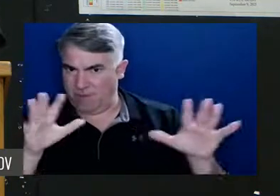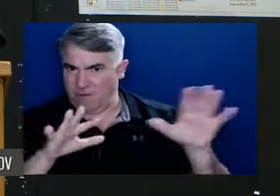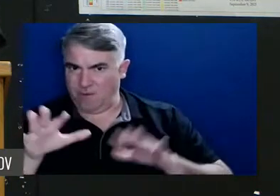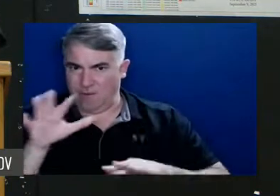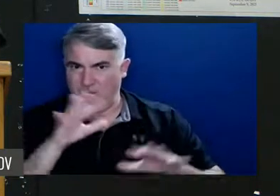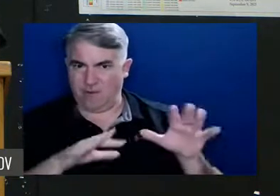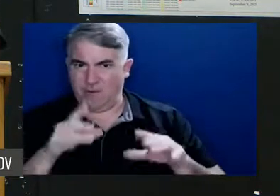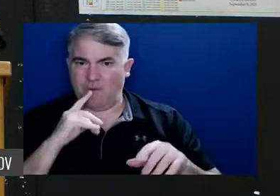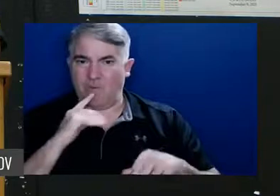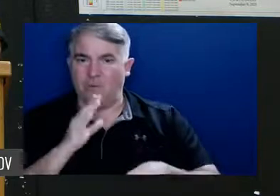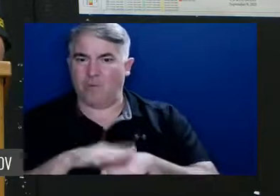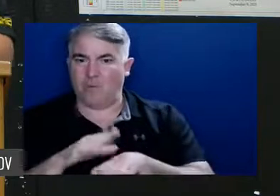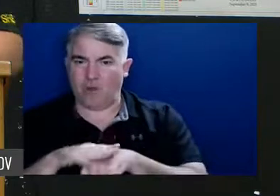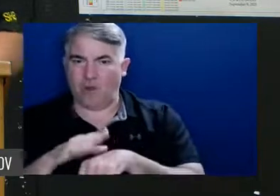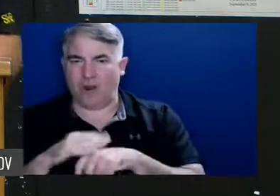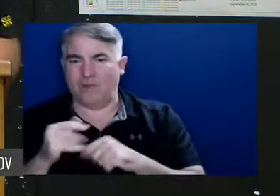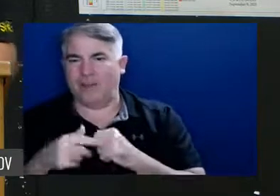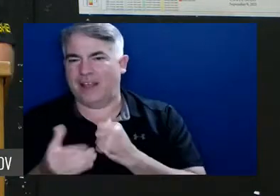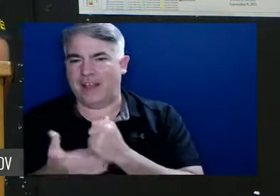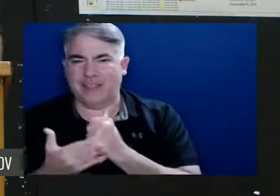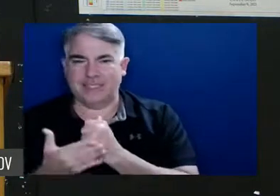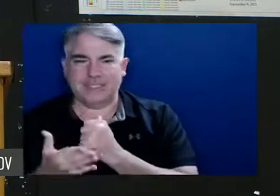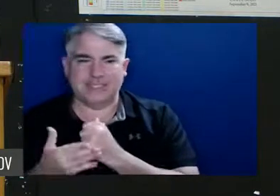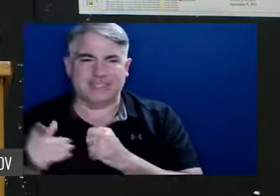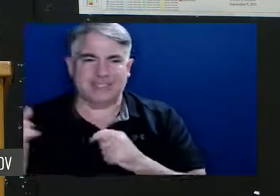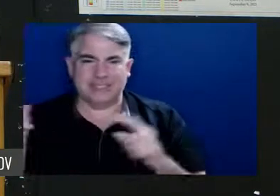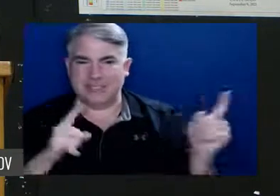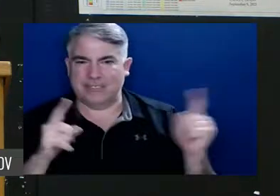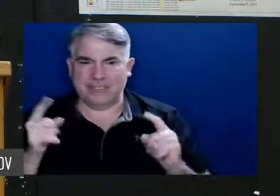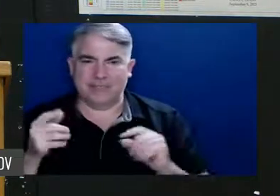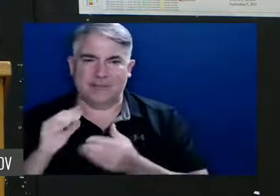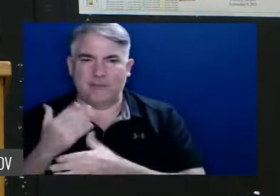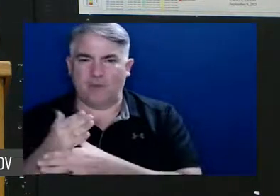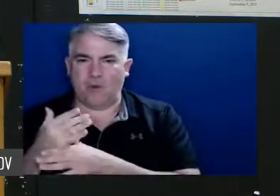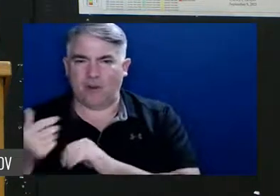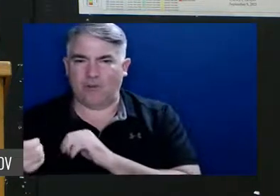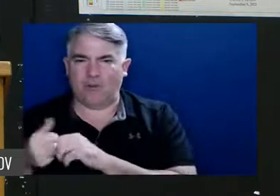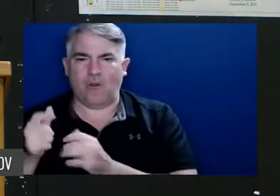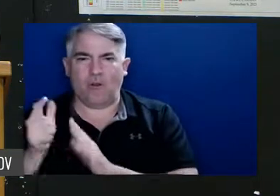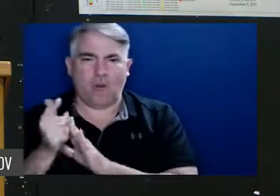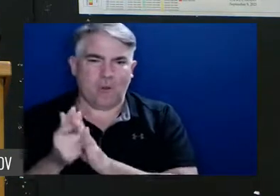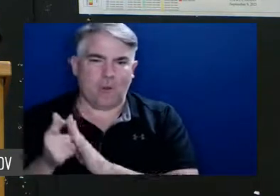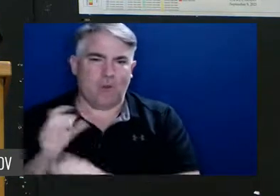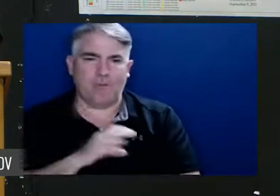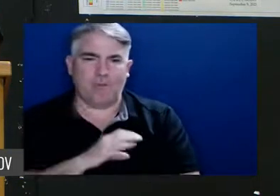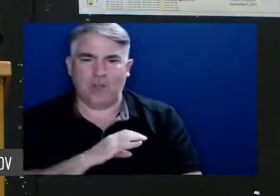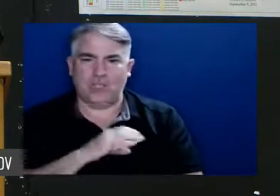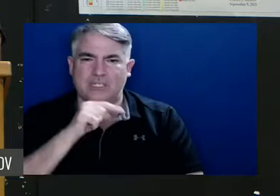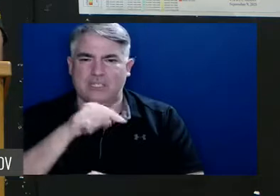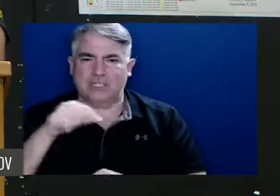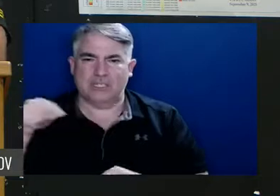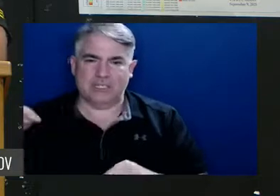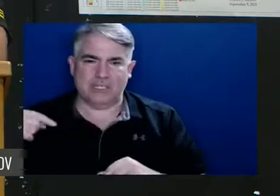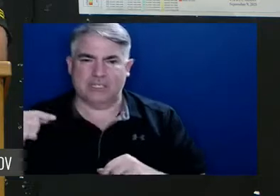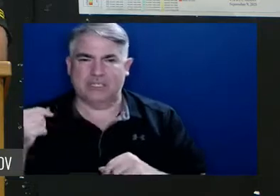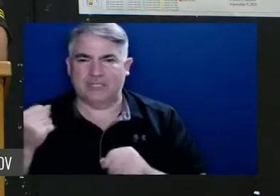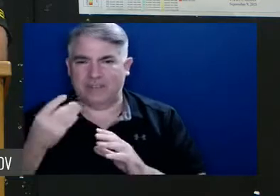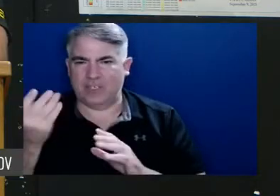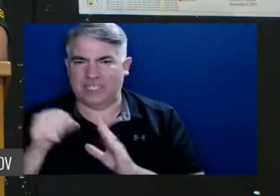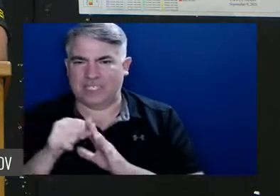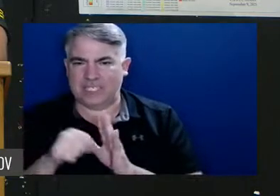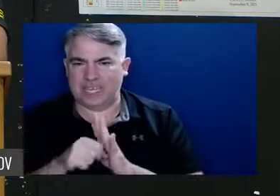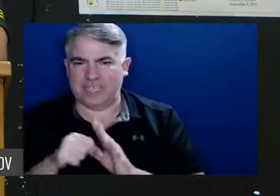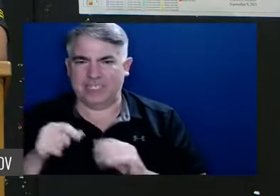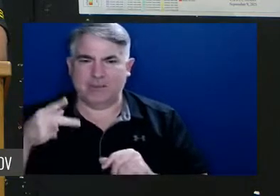law enforcement mutual aid partners. Right now, we have individuals from the California State Parks along with Fish and Wildlife here helping us